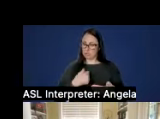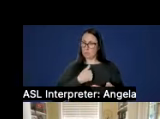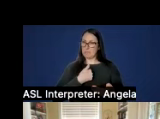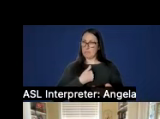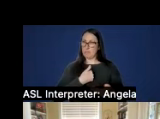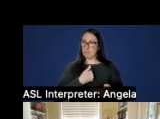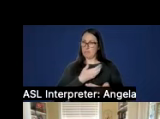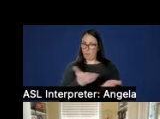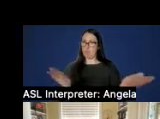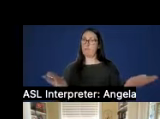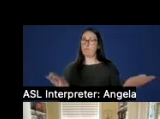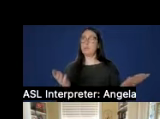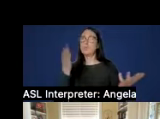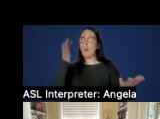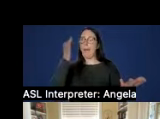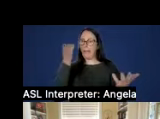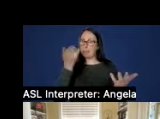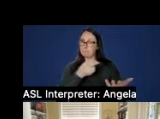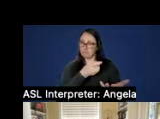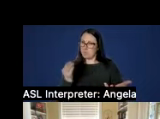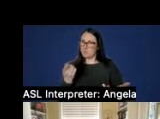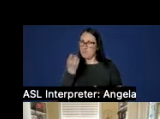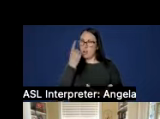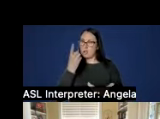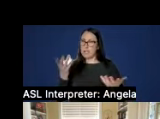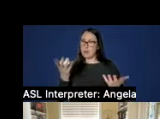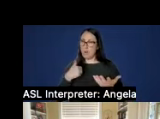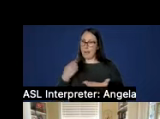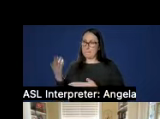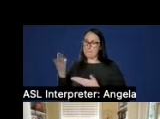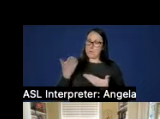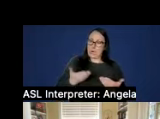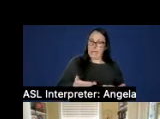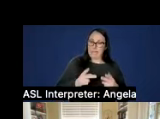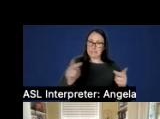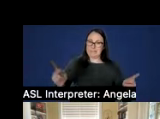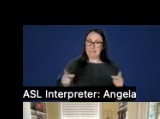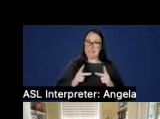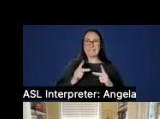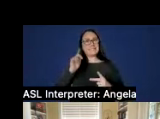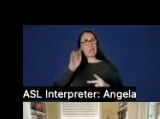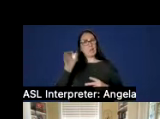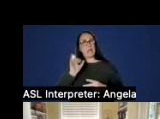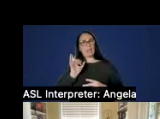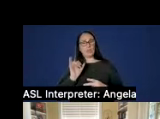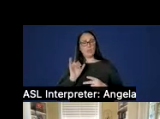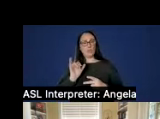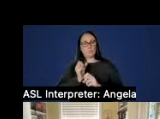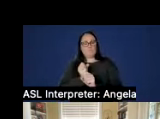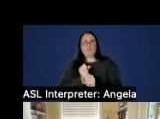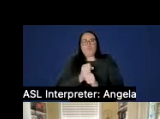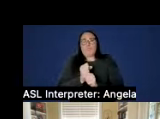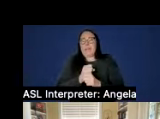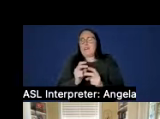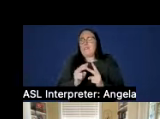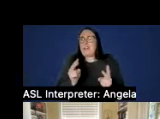understand what I'm bringing into your space. It sounds like you all have created a very powerful space together over the last couple